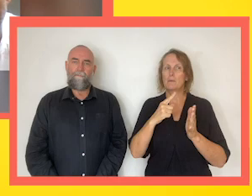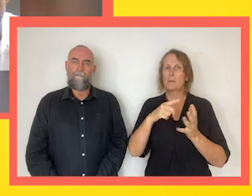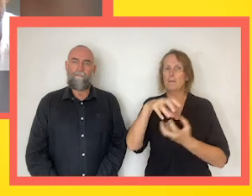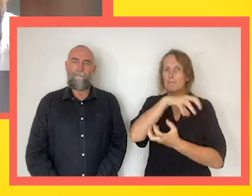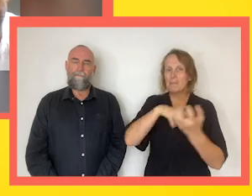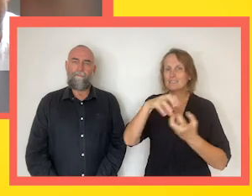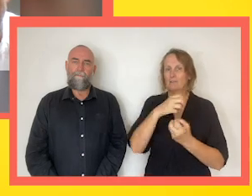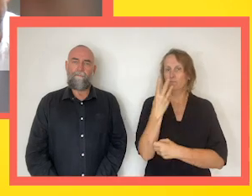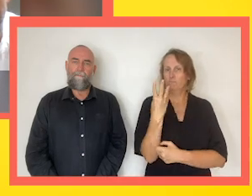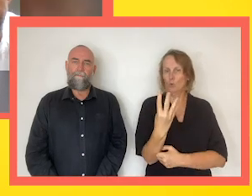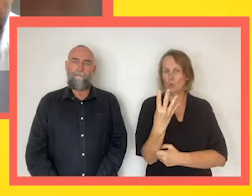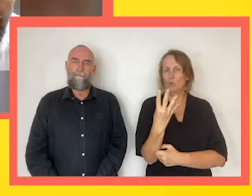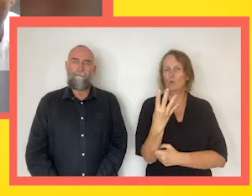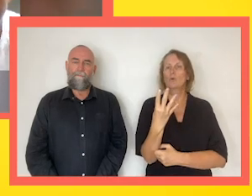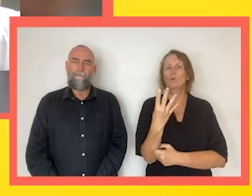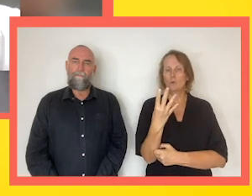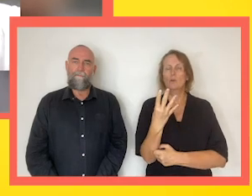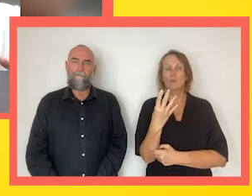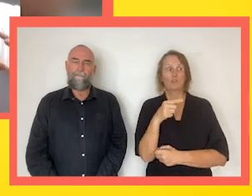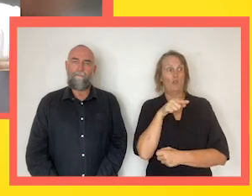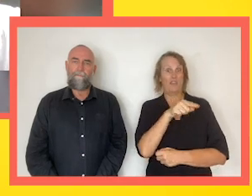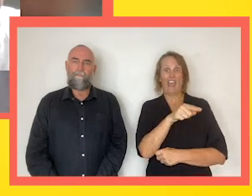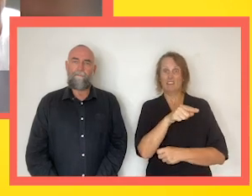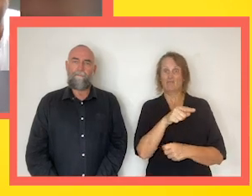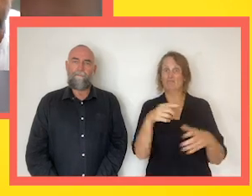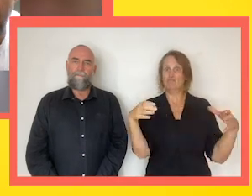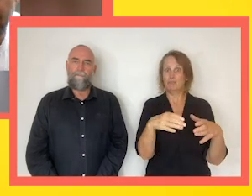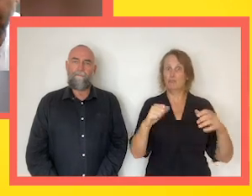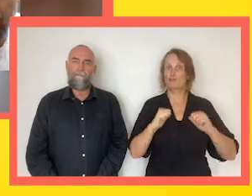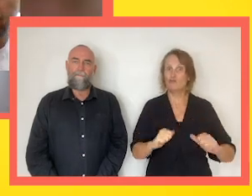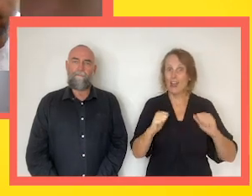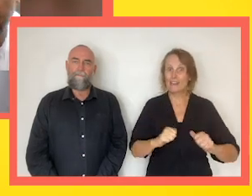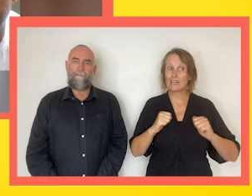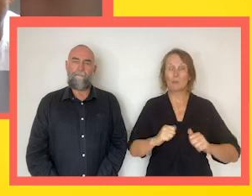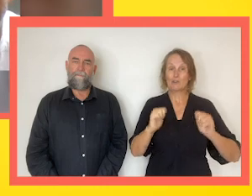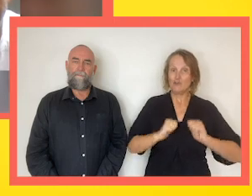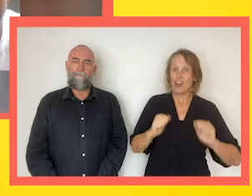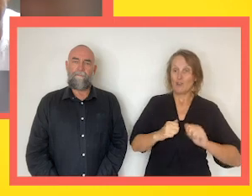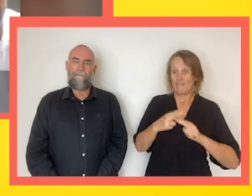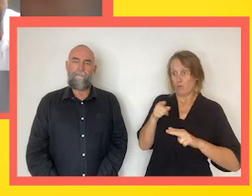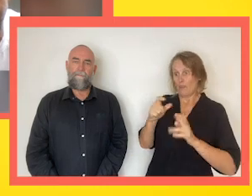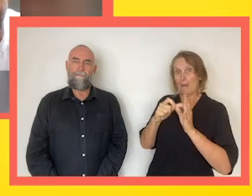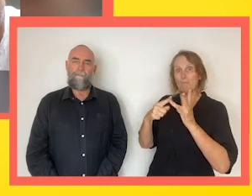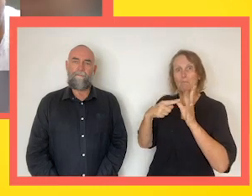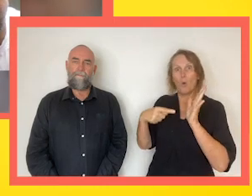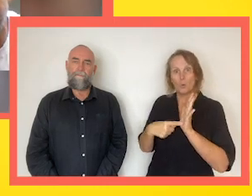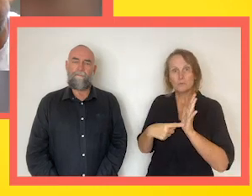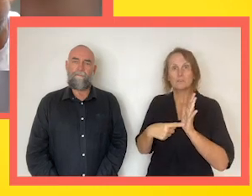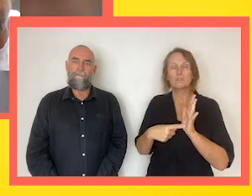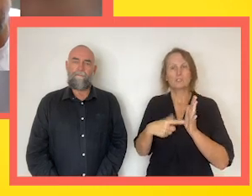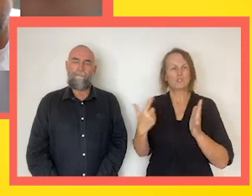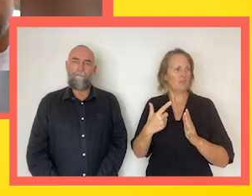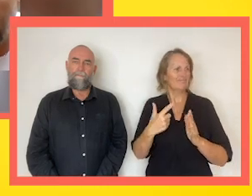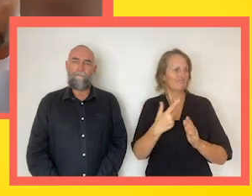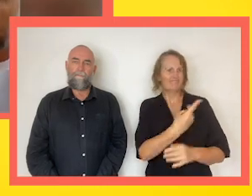four, and so we spent that cycle basically training and trialing for that boat, so it